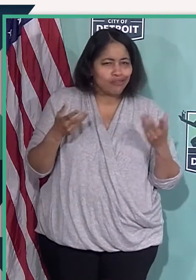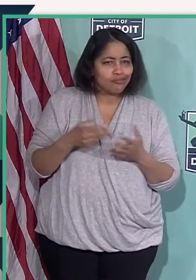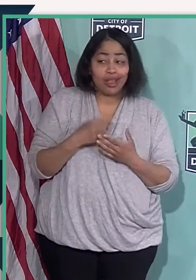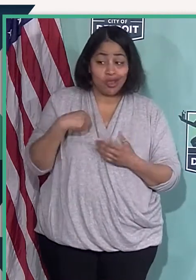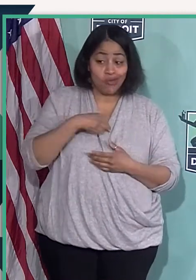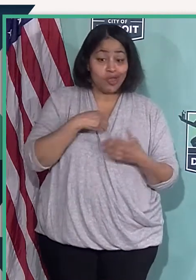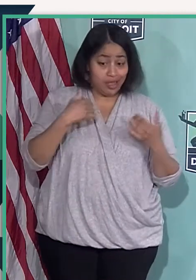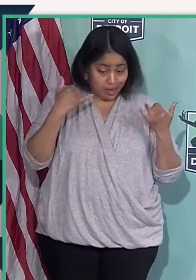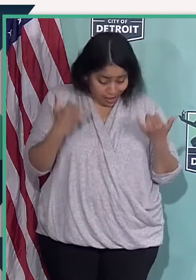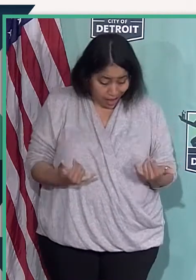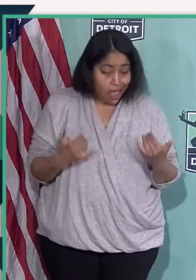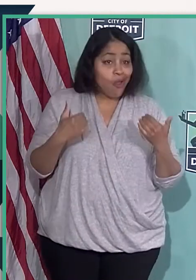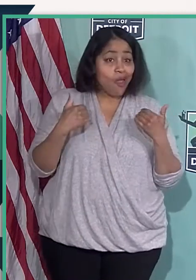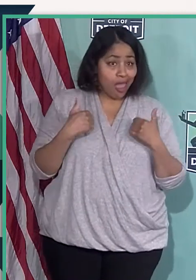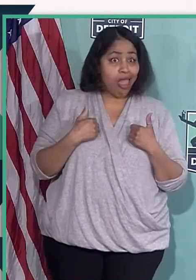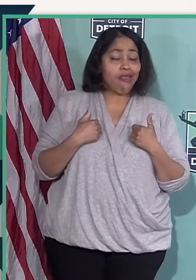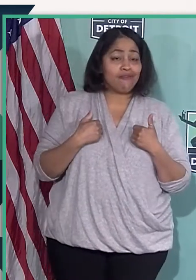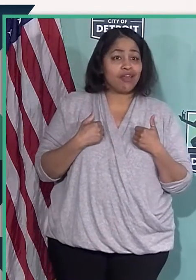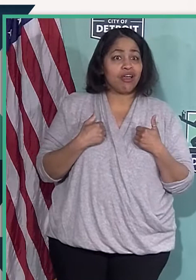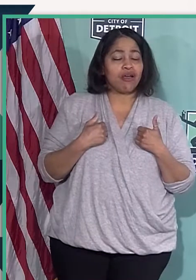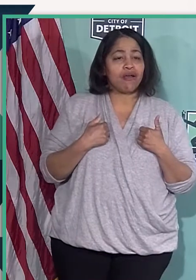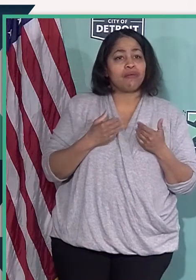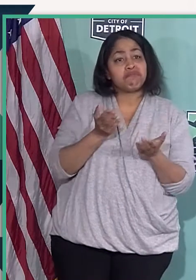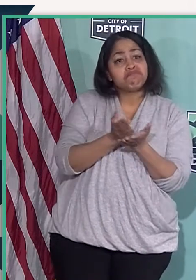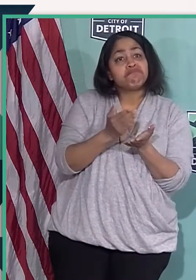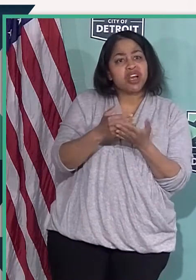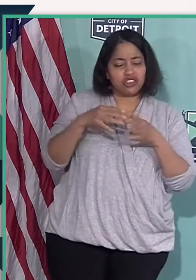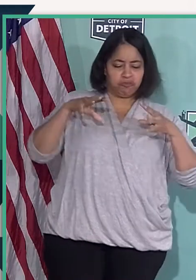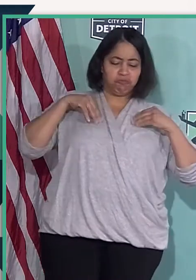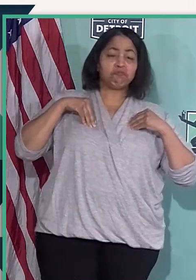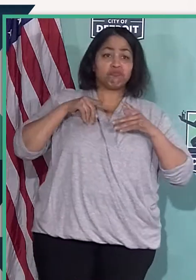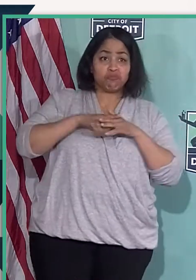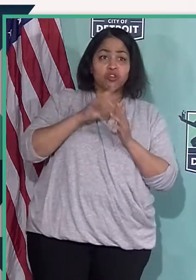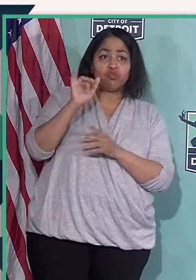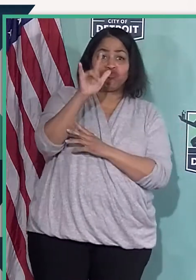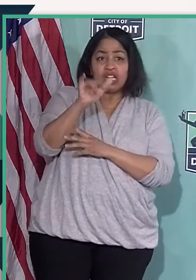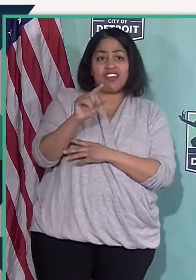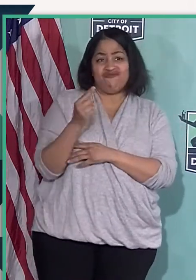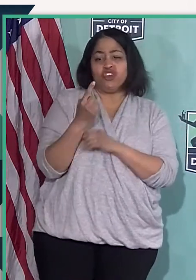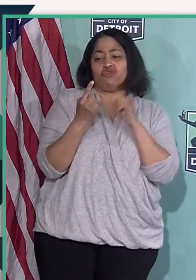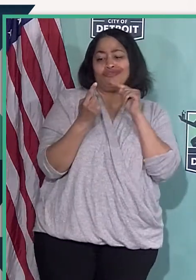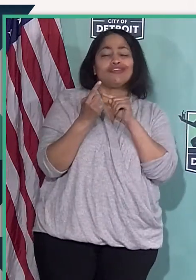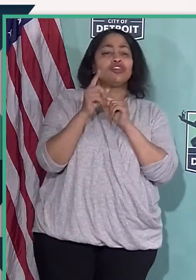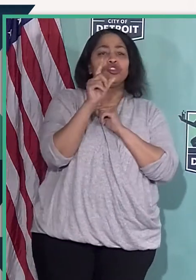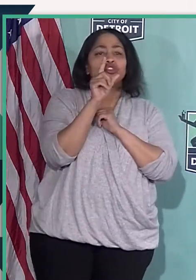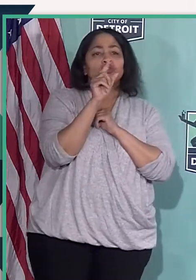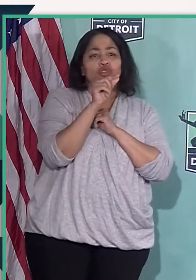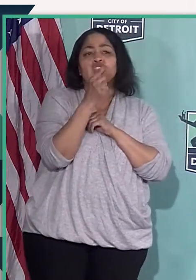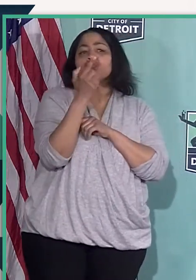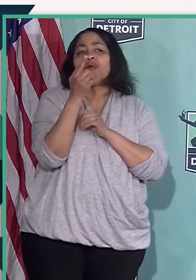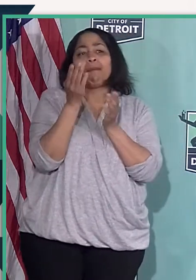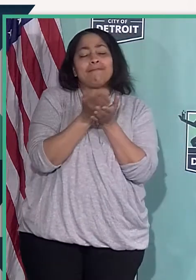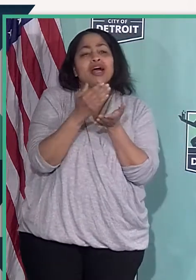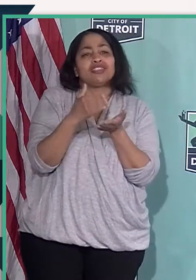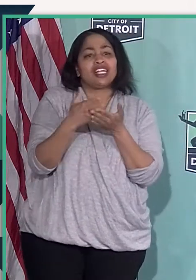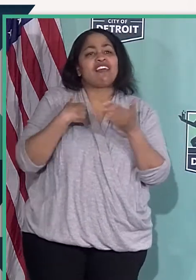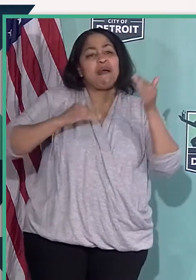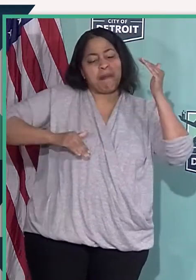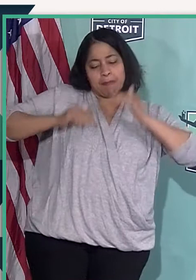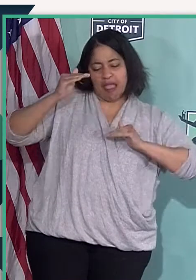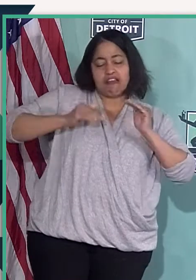And we have now a budget adopted starting July 1st, the 2021 budget, is we have a balanced